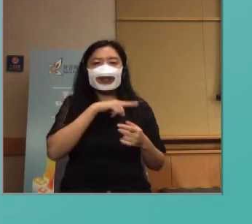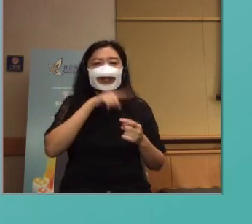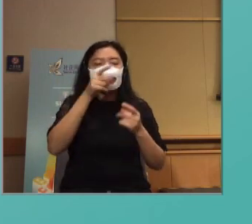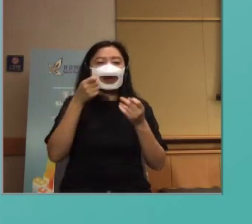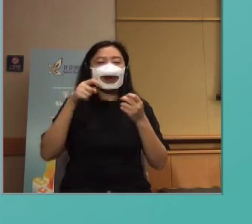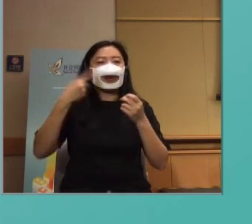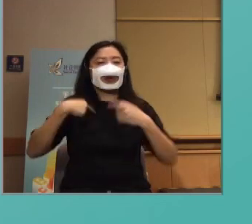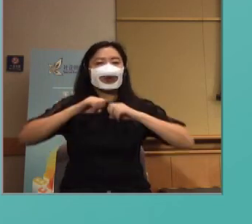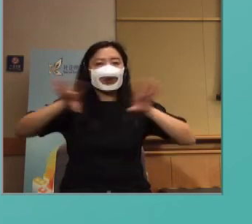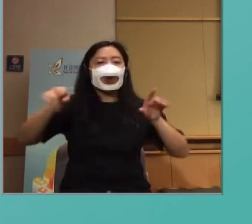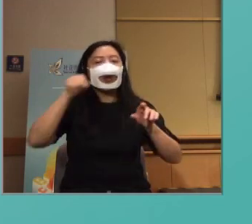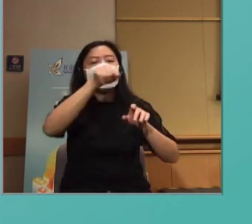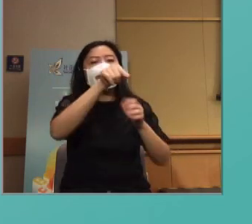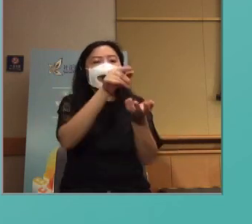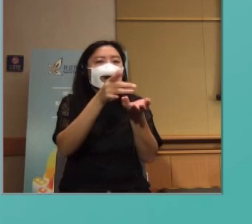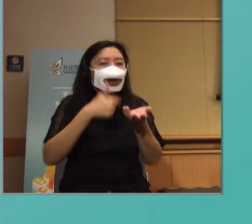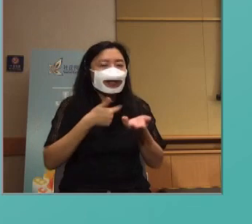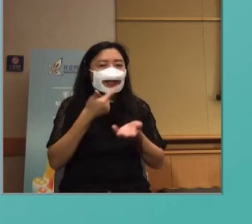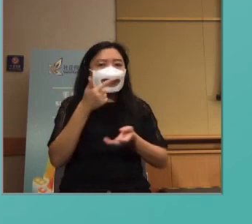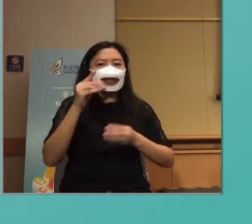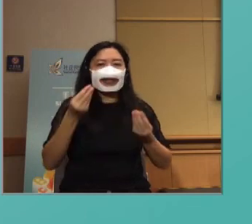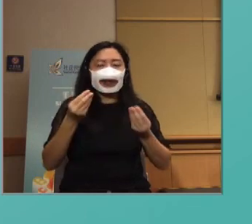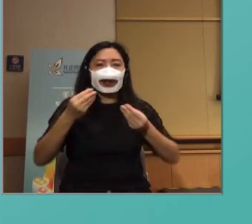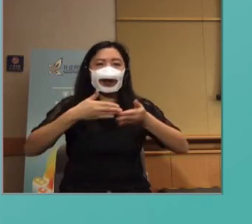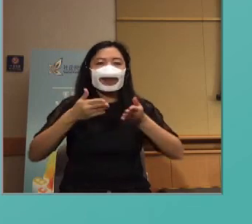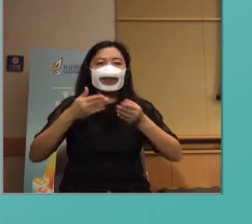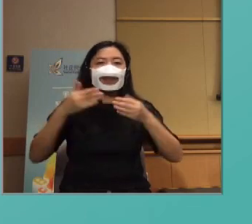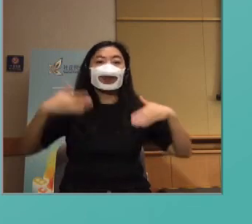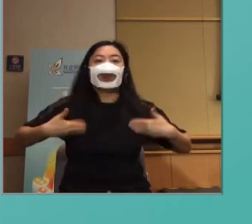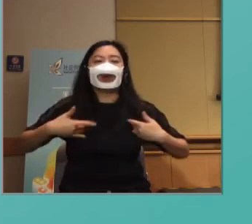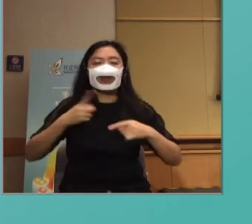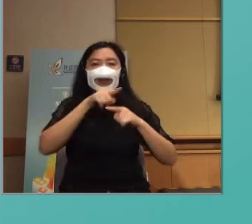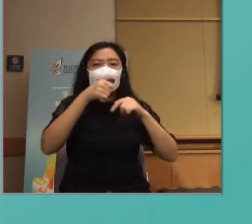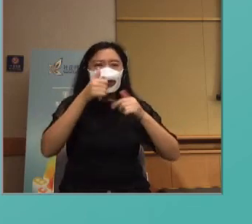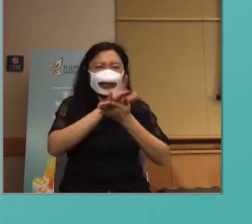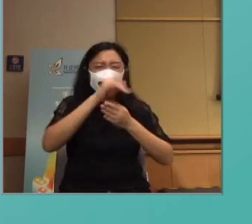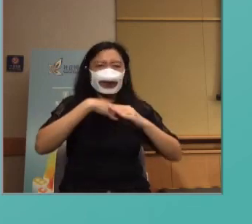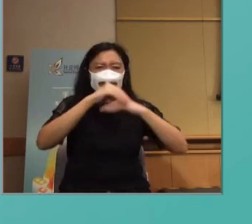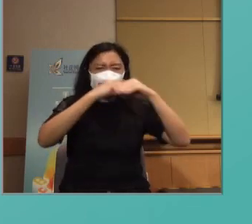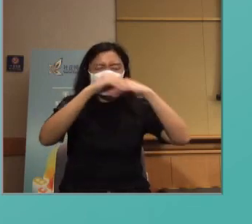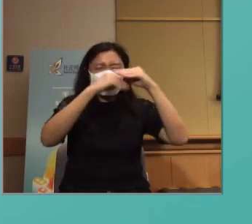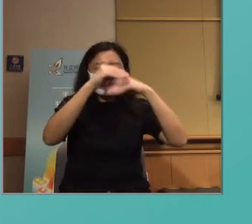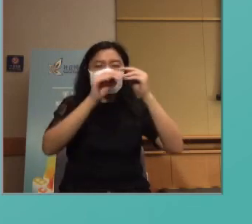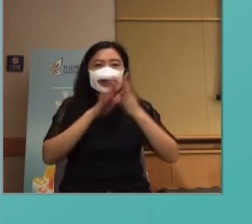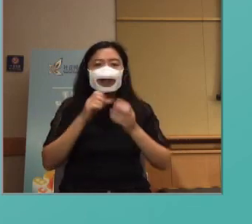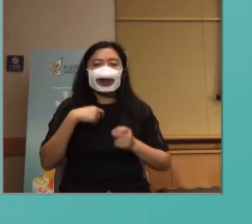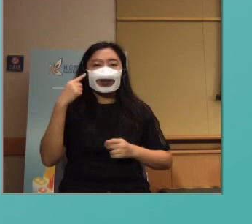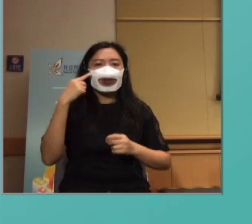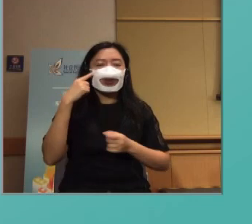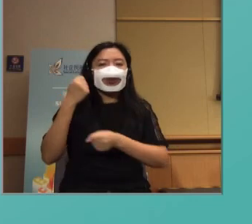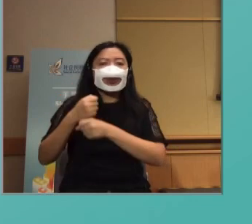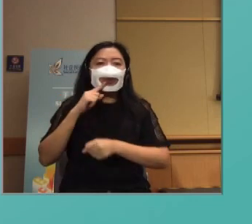we spent a whole year building it. I really wanted to be an Alpha 2, but like, no, couldn't make it. And I'm looking forward to